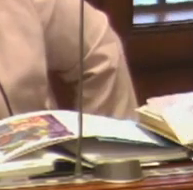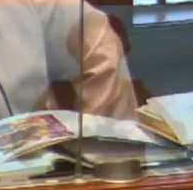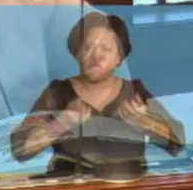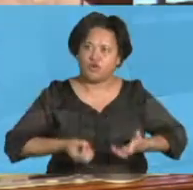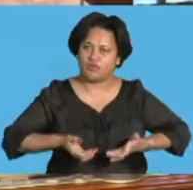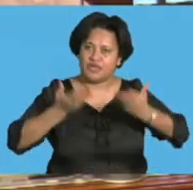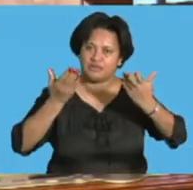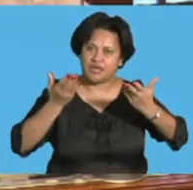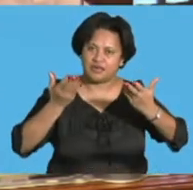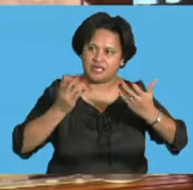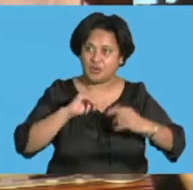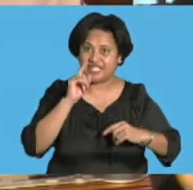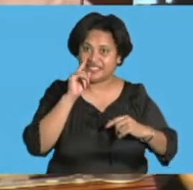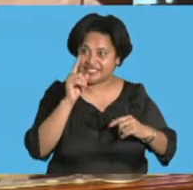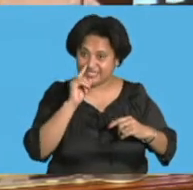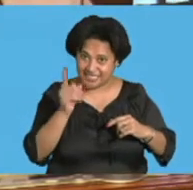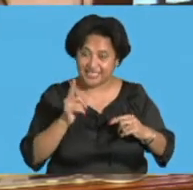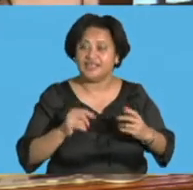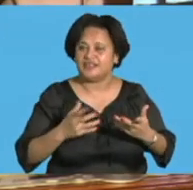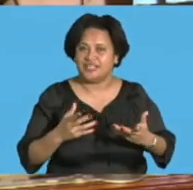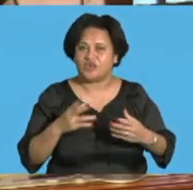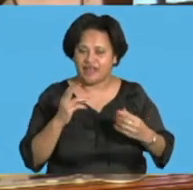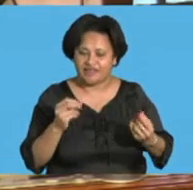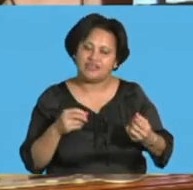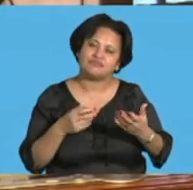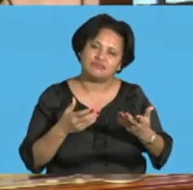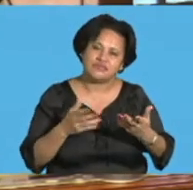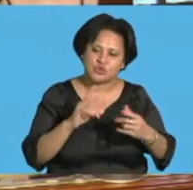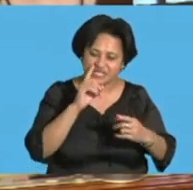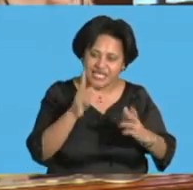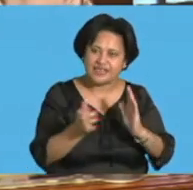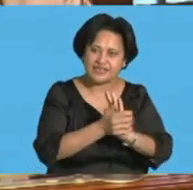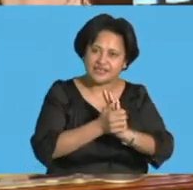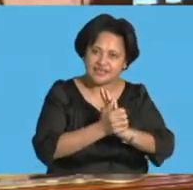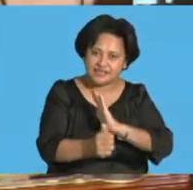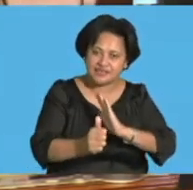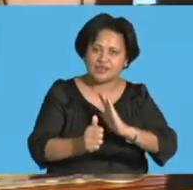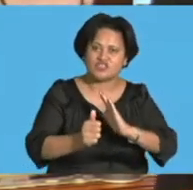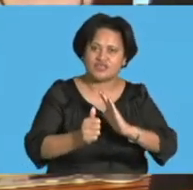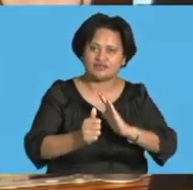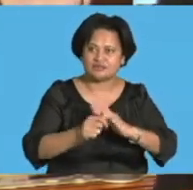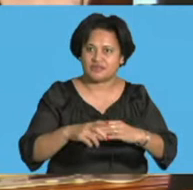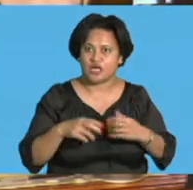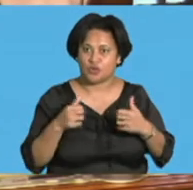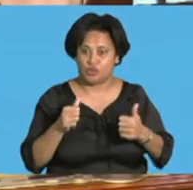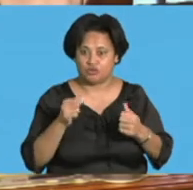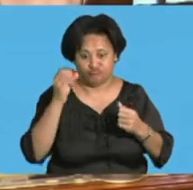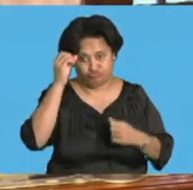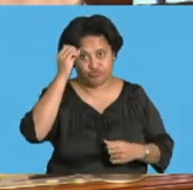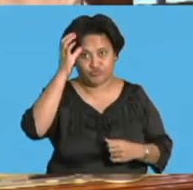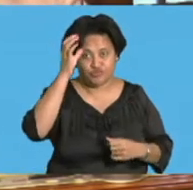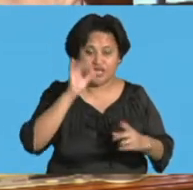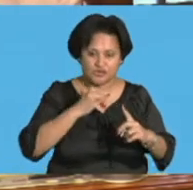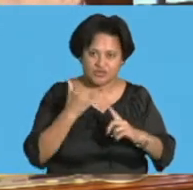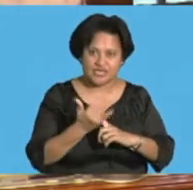have signalled that education is the key to unlock the economic potential of Fiji. A well-educated society is a society at peace with